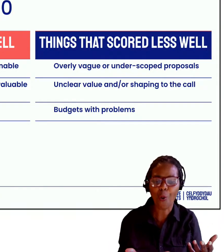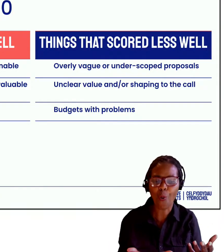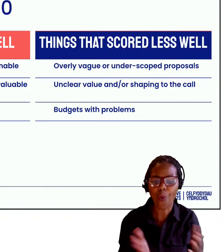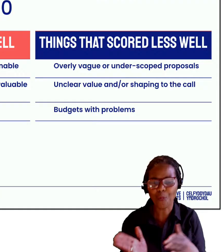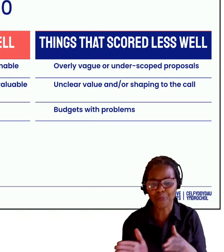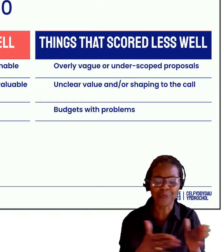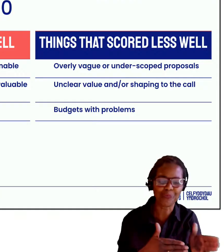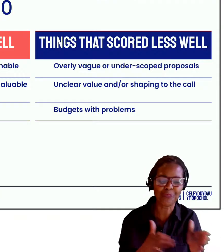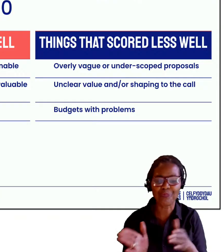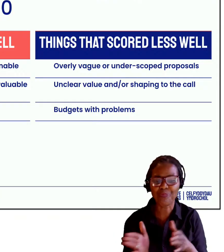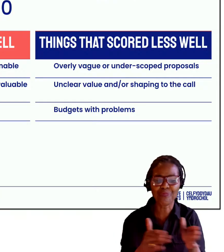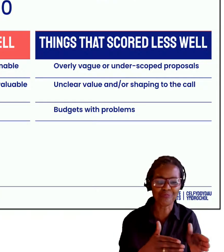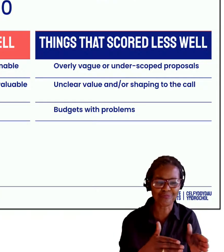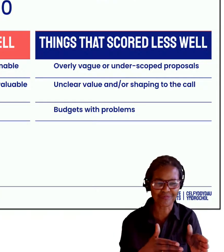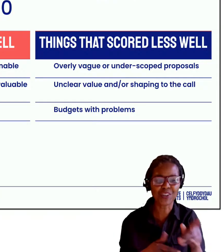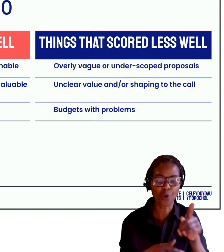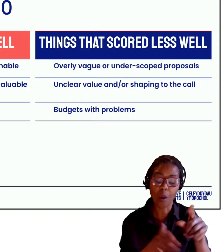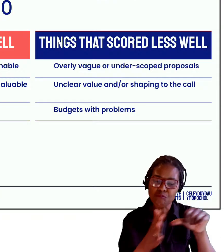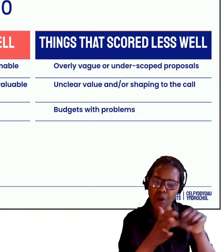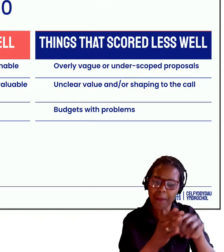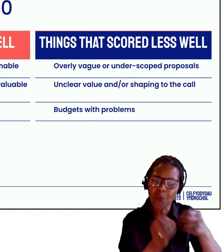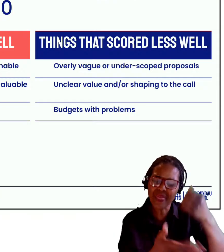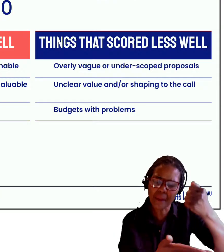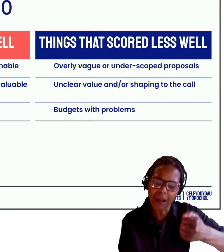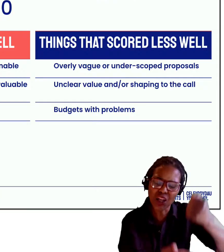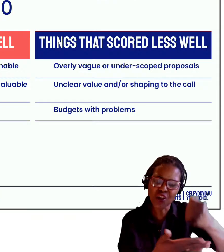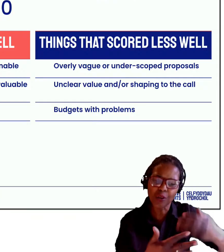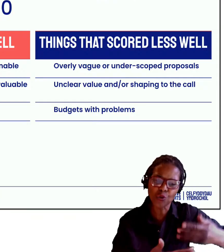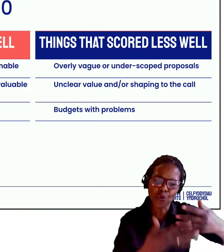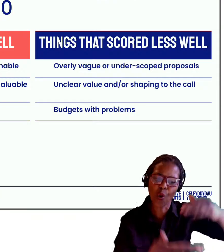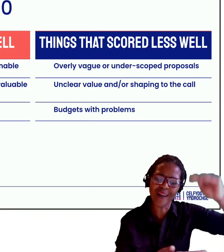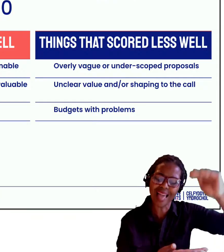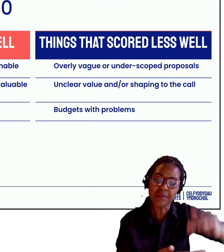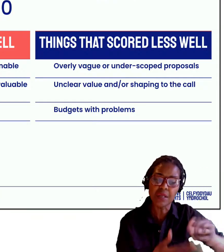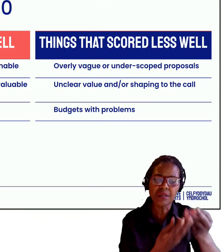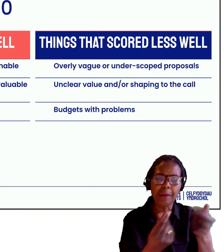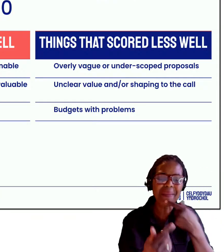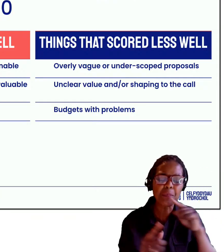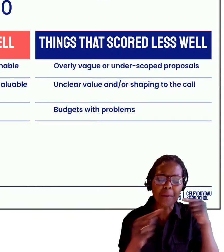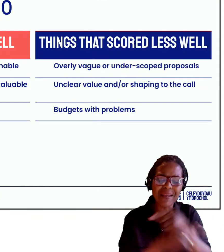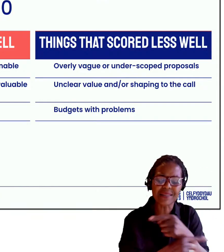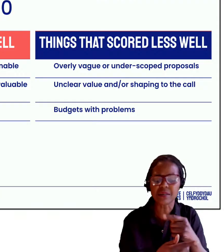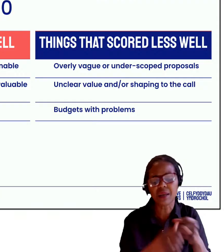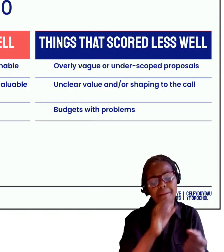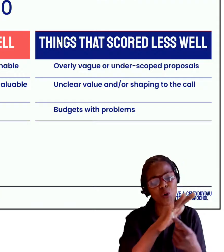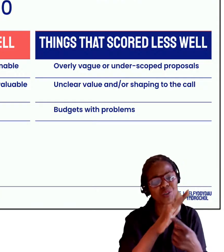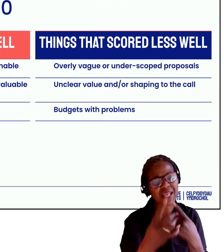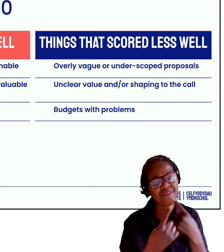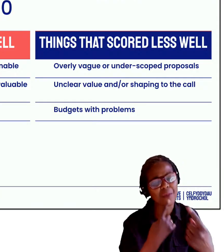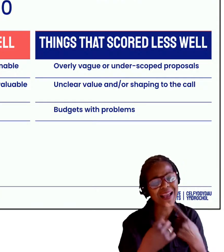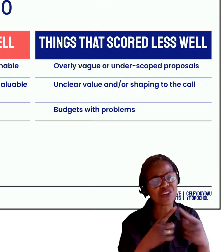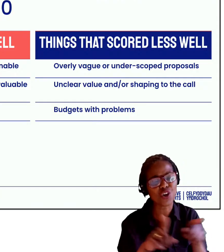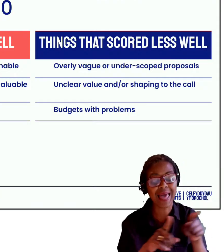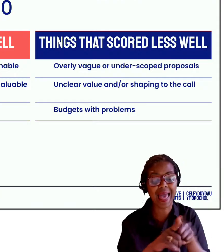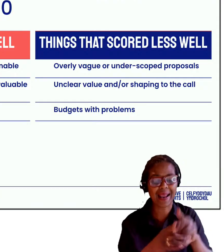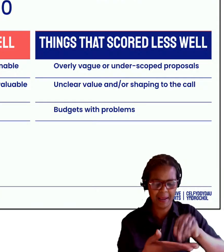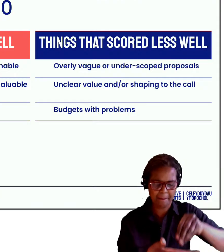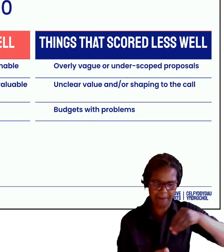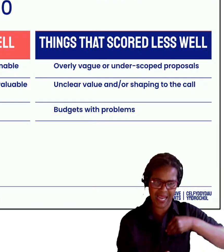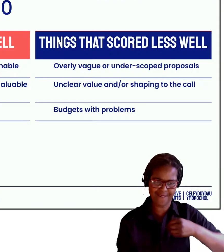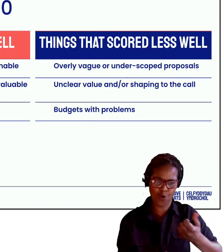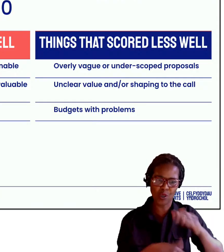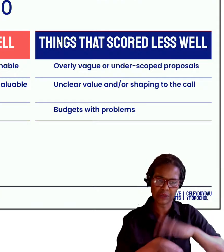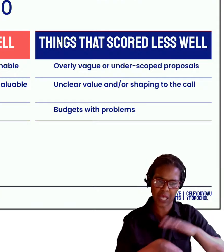with budget scored less well. So sometimes people missed important things out of their budget, like payment for their own time or their collaborators' times,